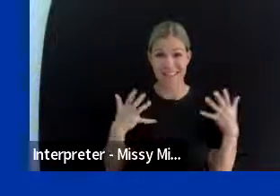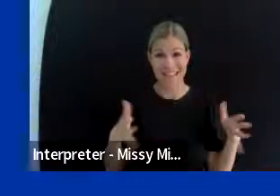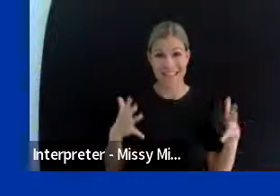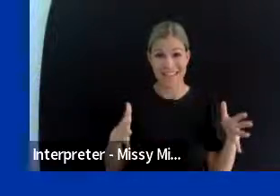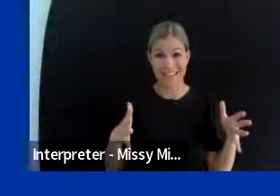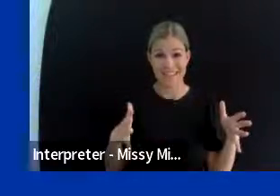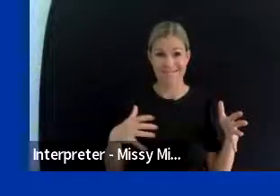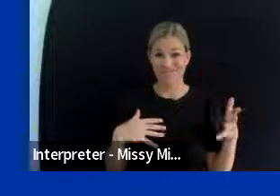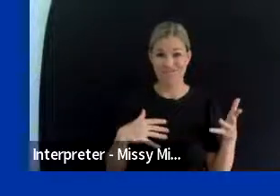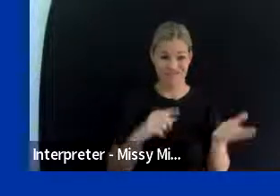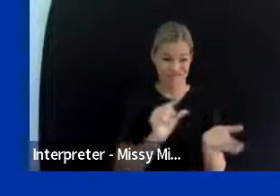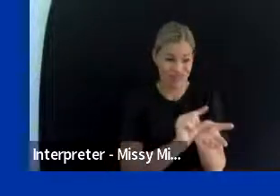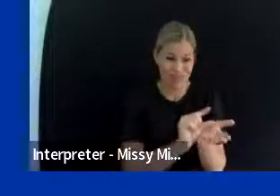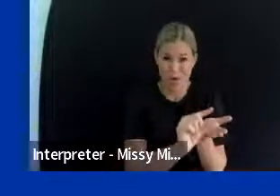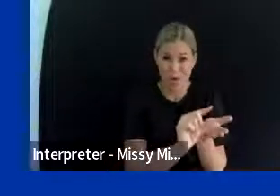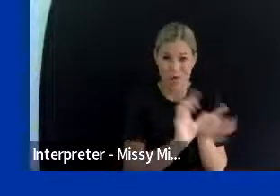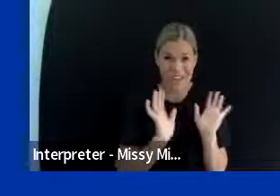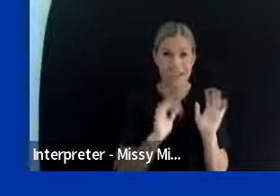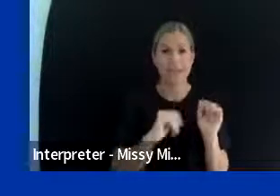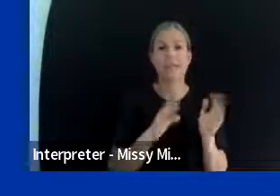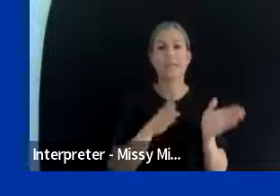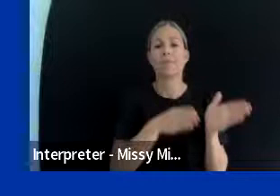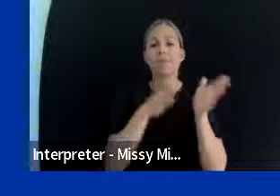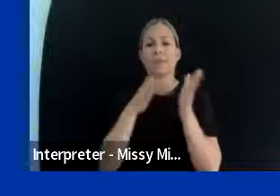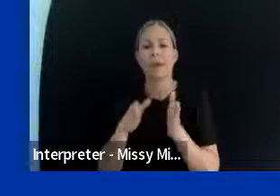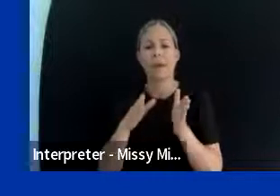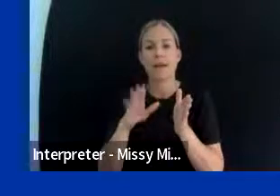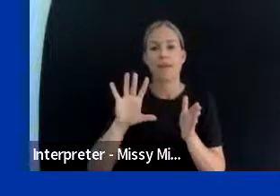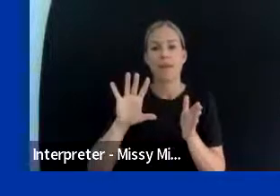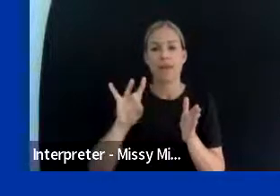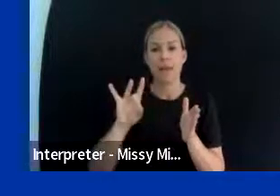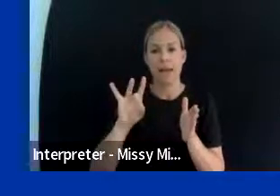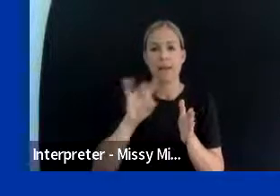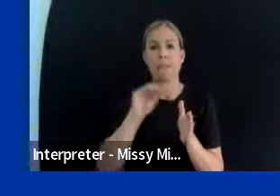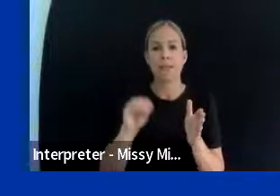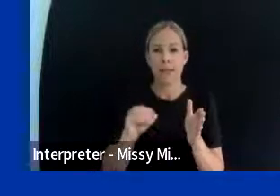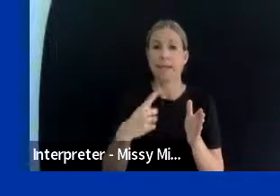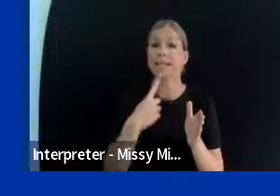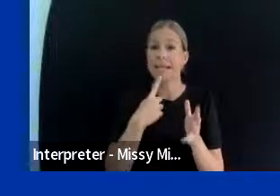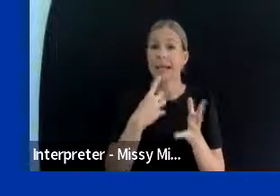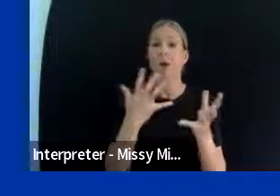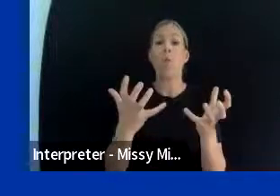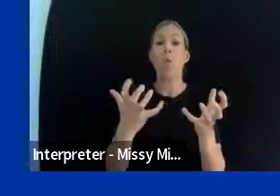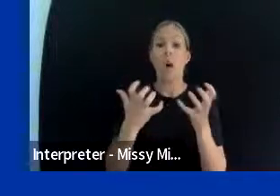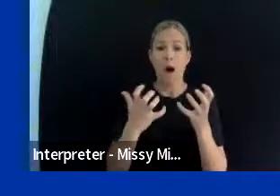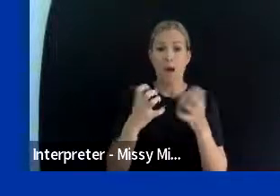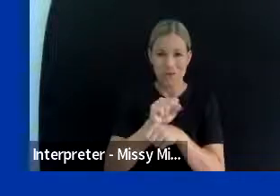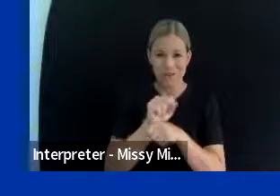But it also shows that 58% of people who, when surveyed, will say they want to go to work, they want a